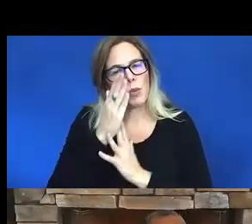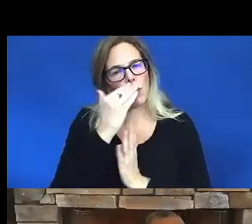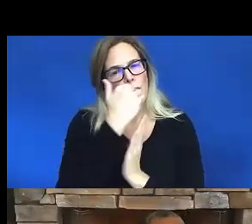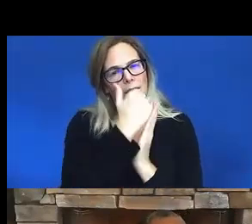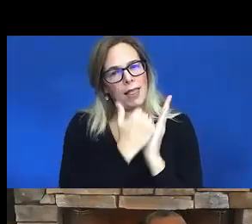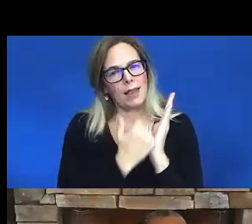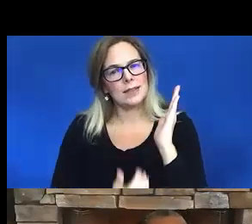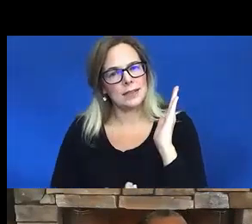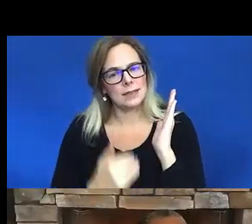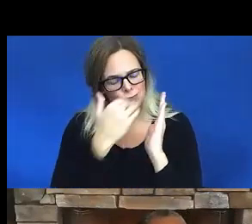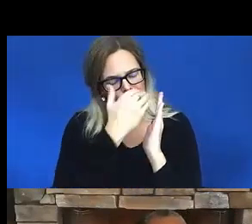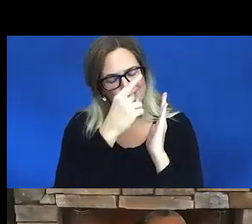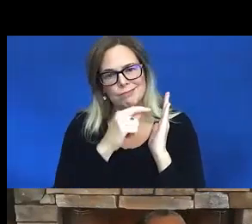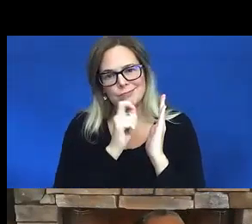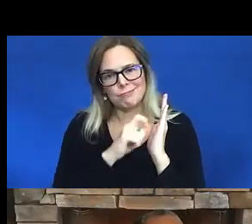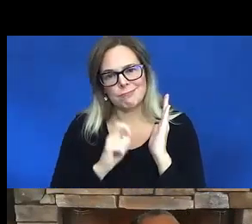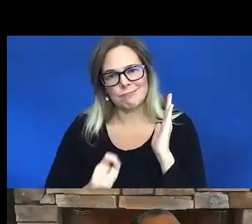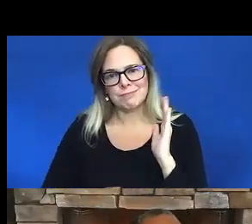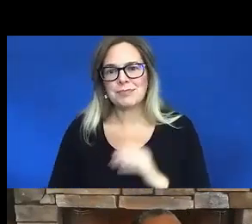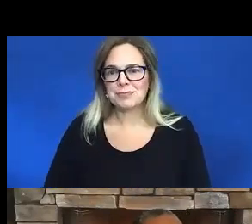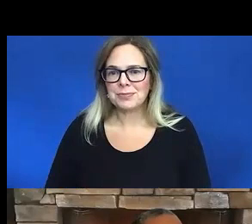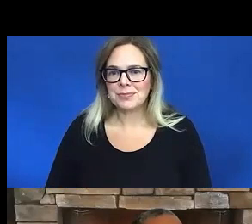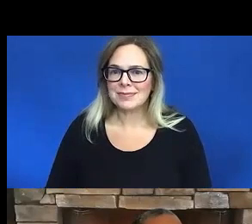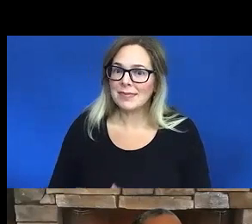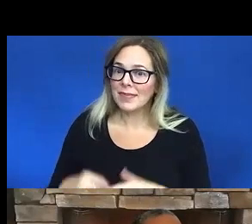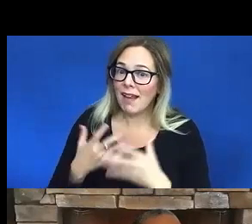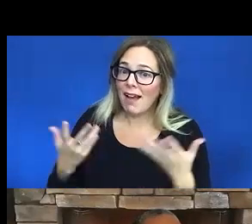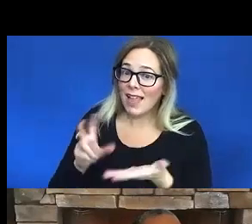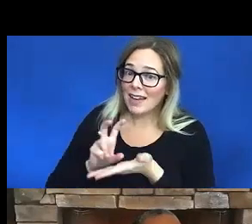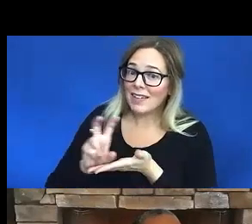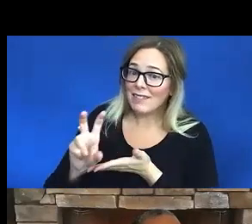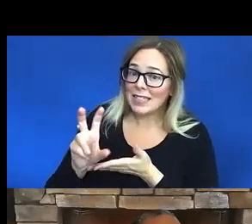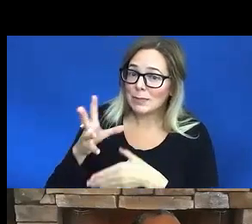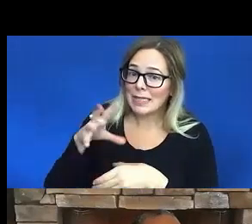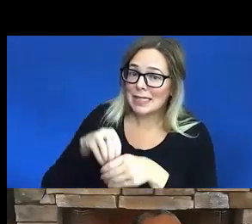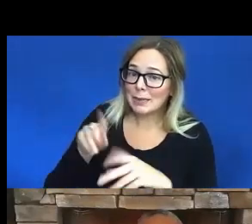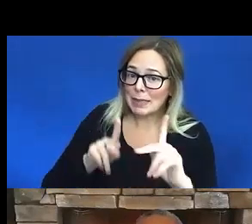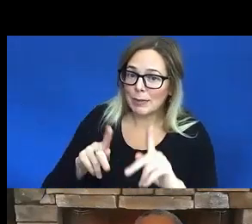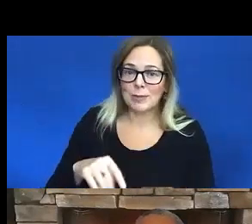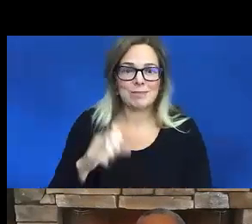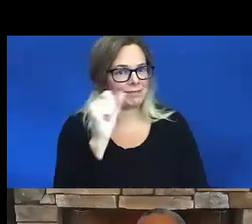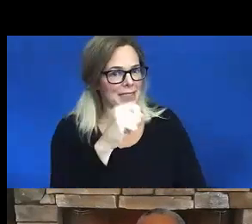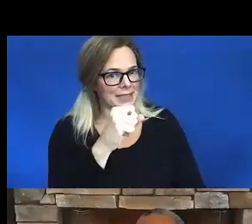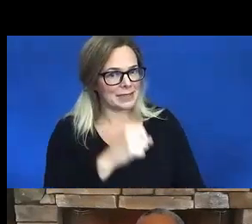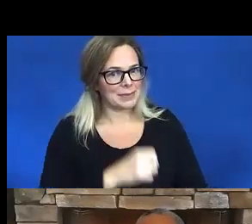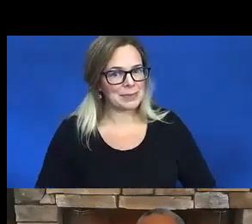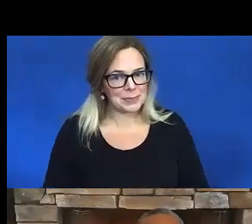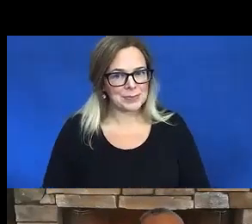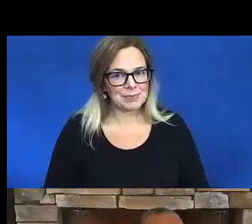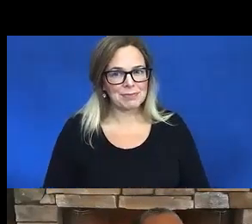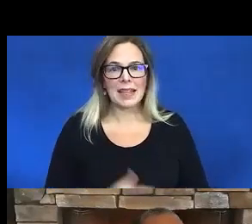Great. It's a lot of investment in people. Yes, it is. I'm going to shift to category